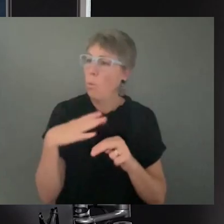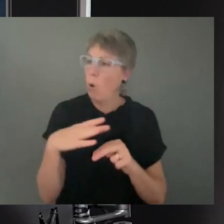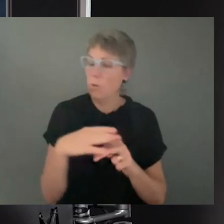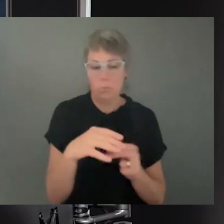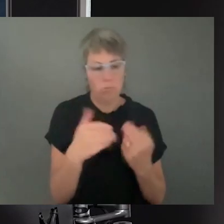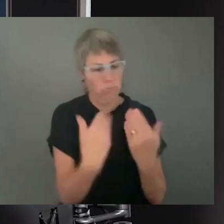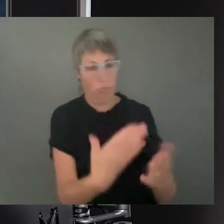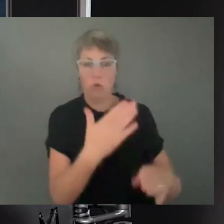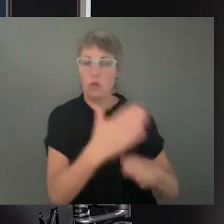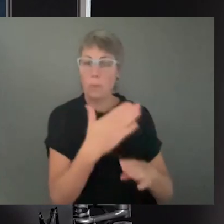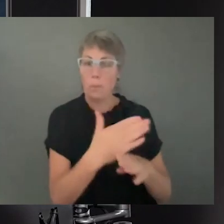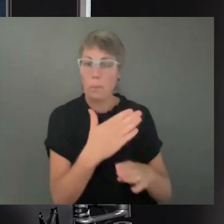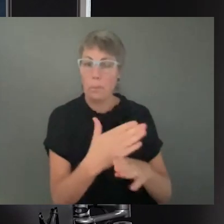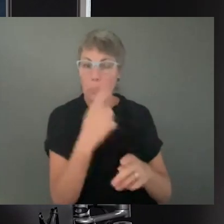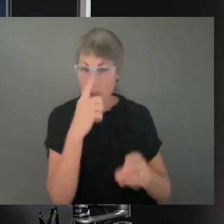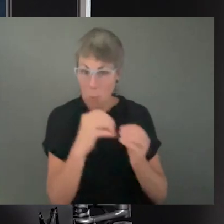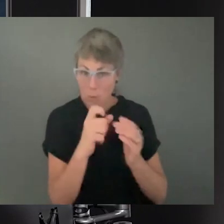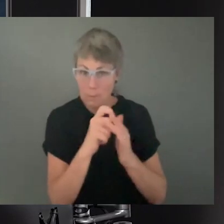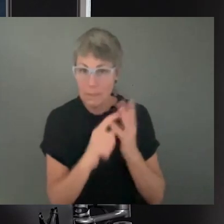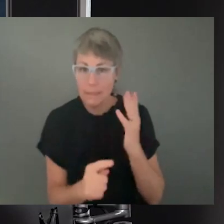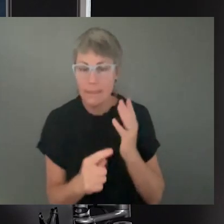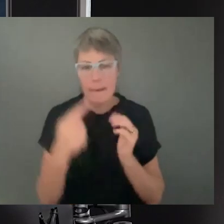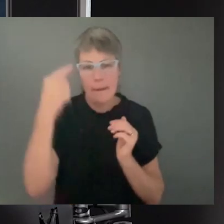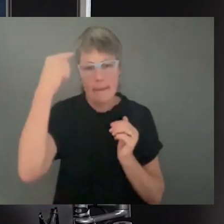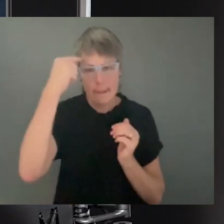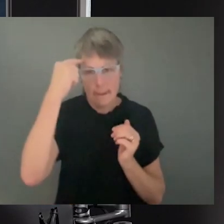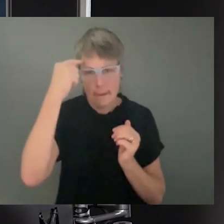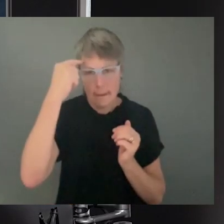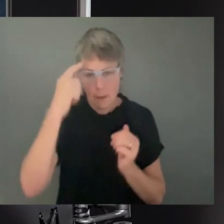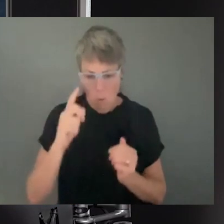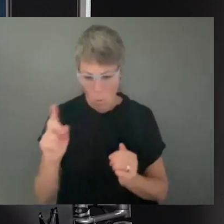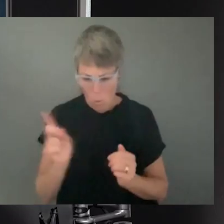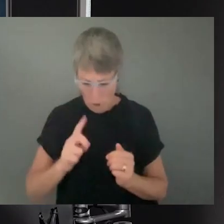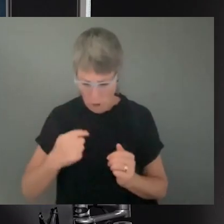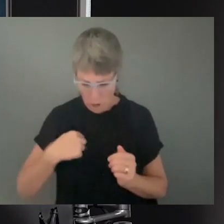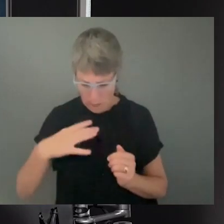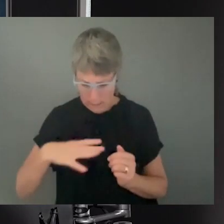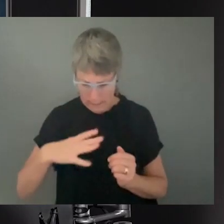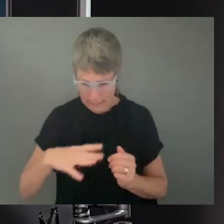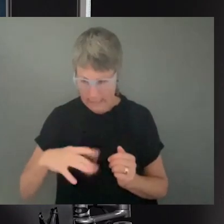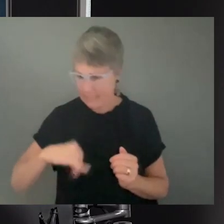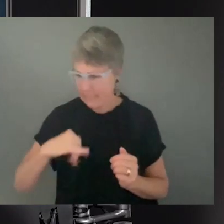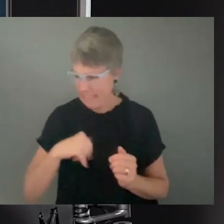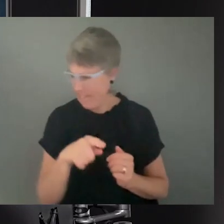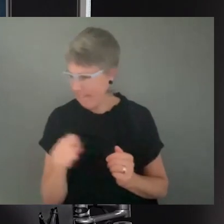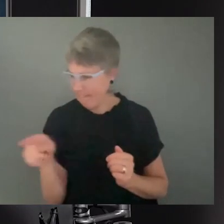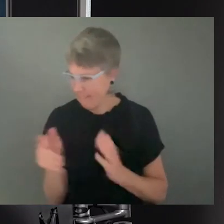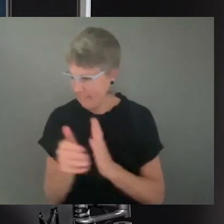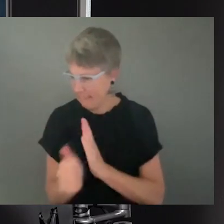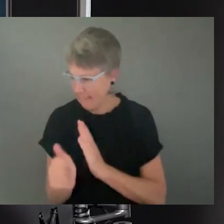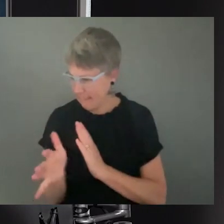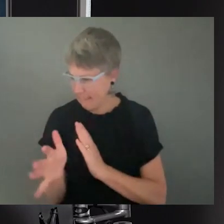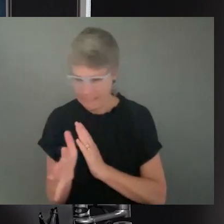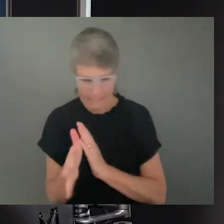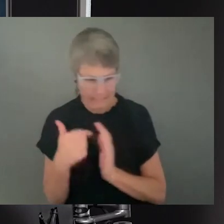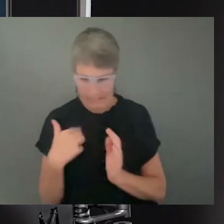disability, it is really about thinking about what do you need and what are the skills that you actually need. So things like, do